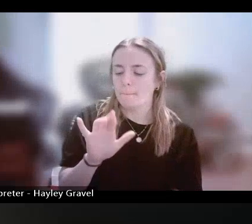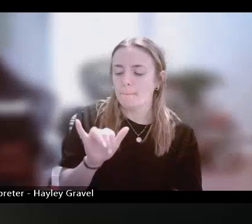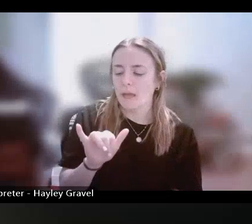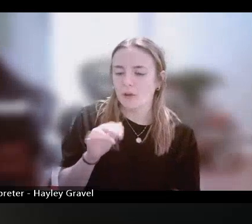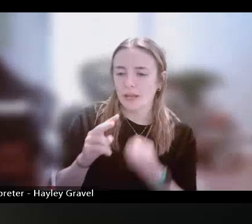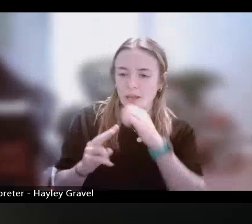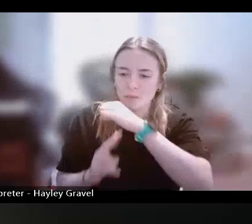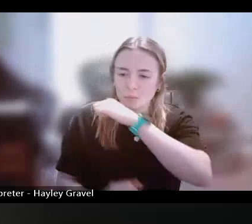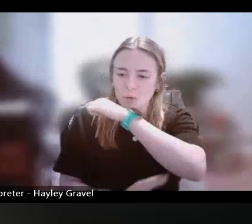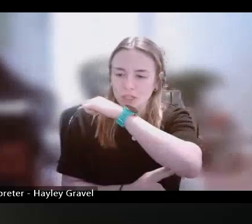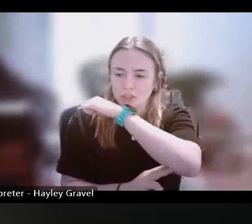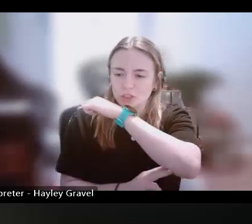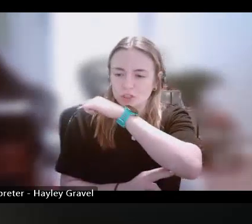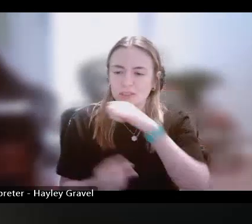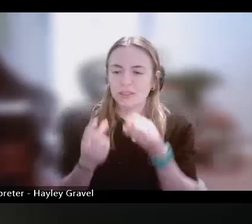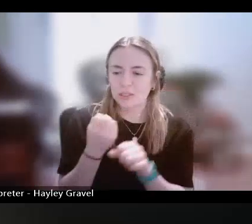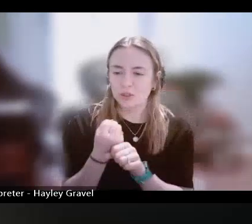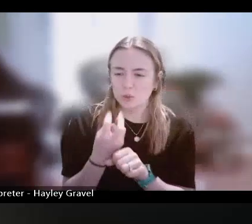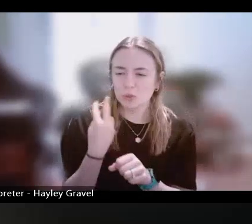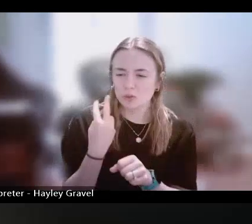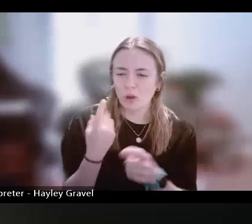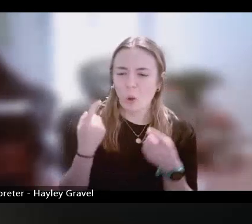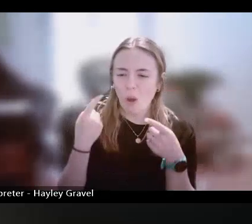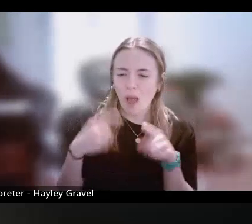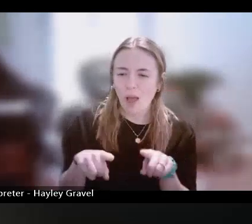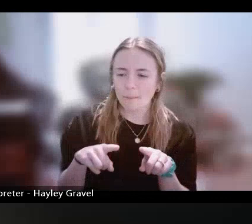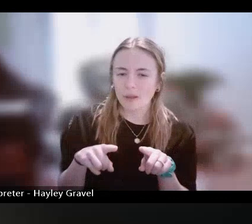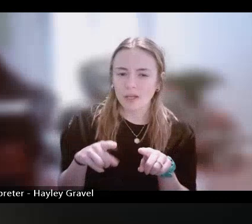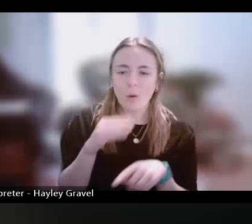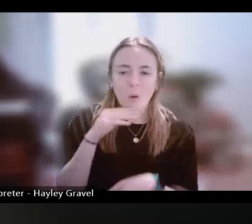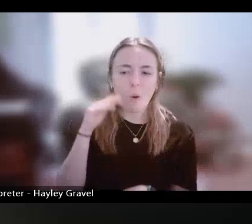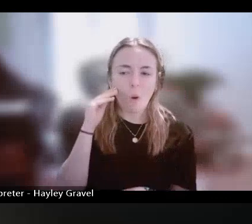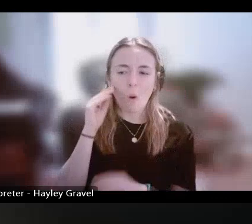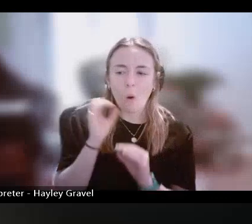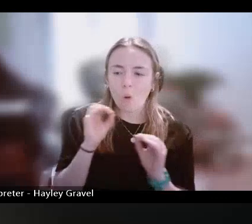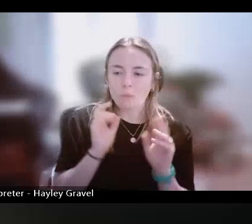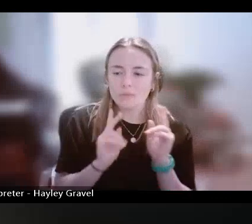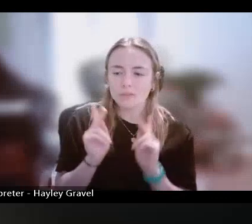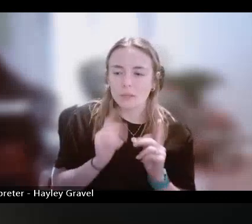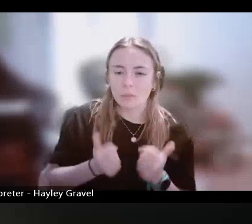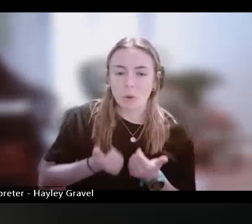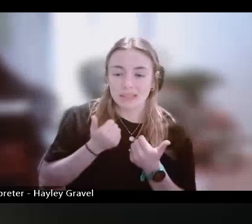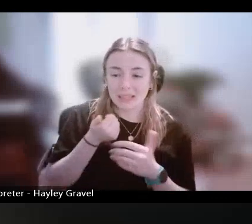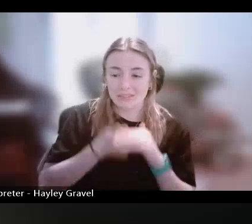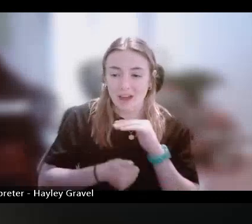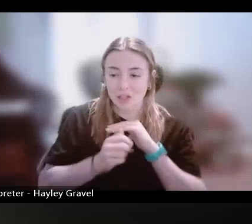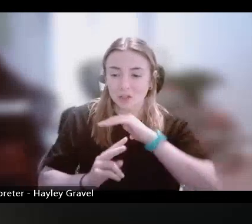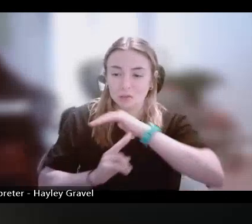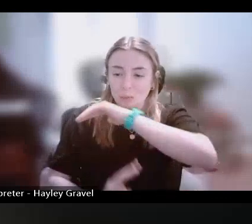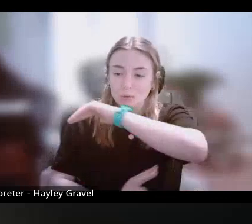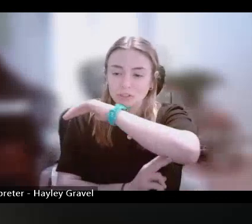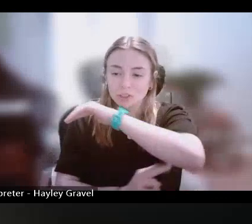like 2 years ago. Um, so that's like basically what I have right now.